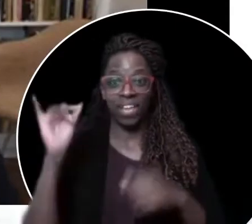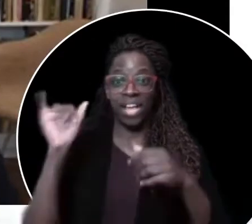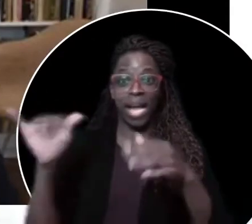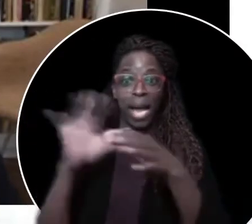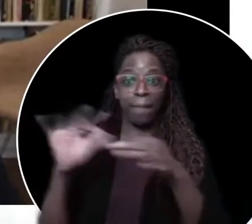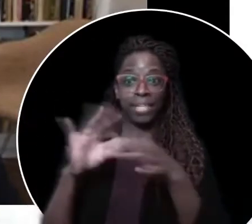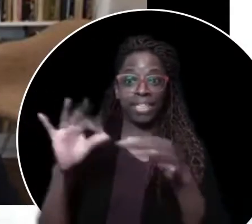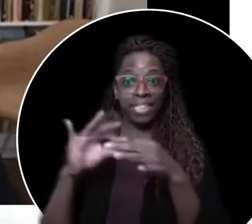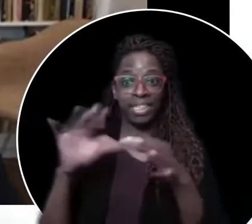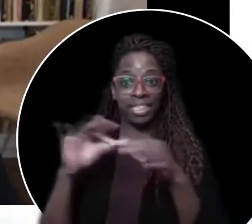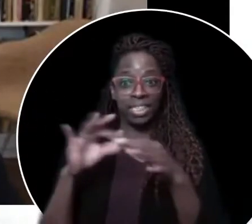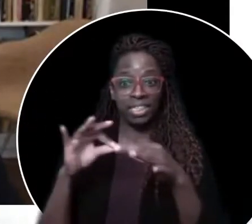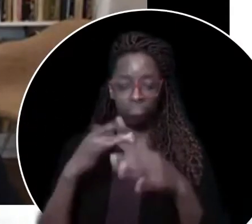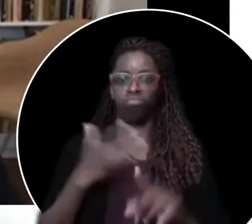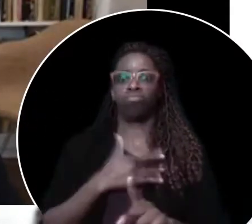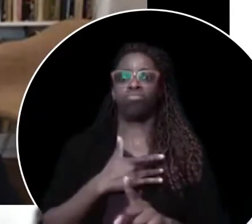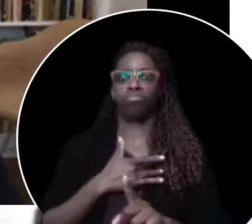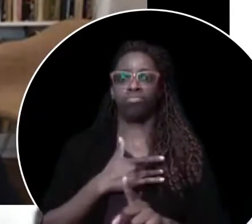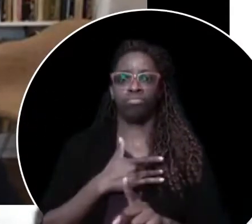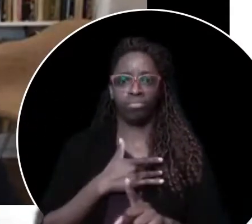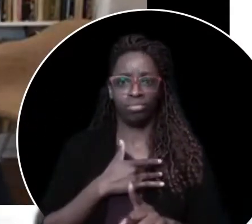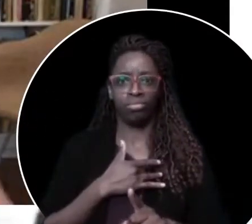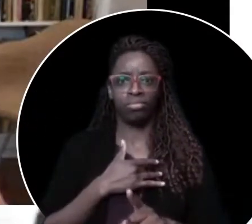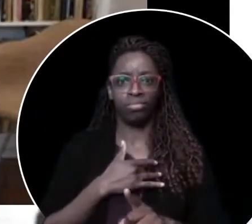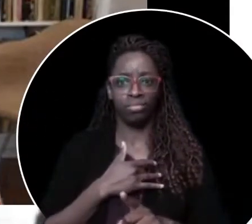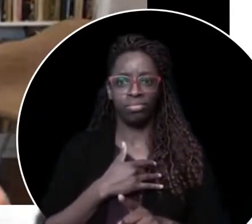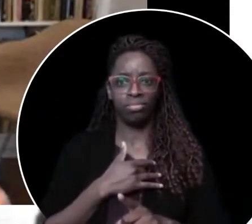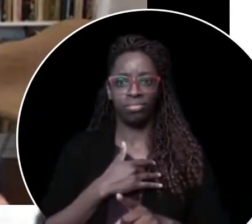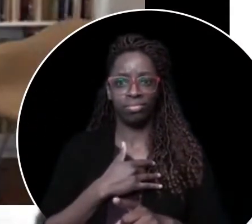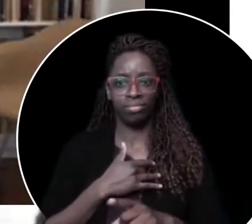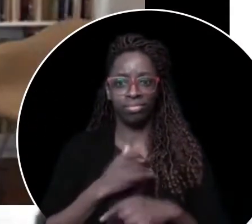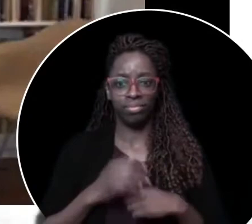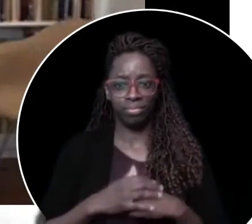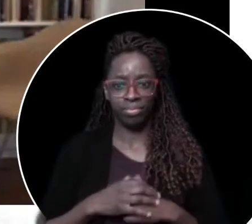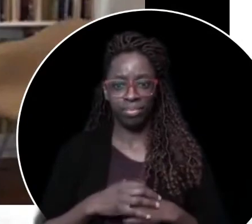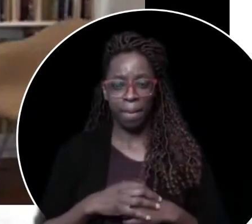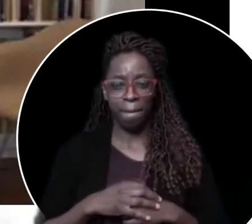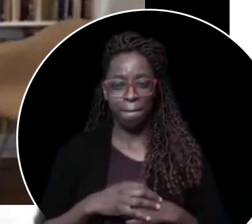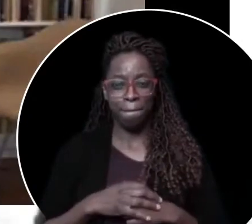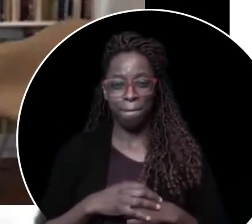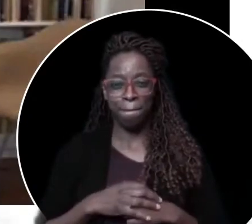So I think that we're seeing